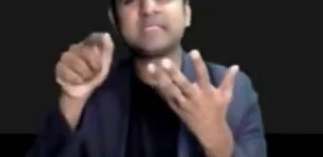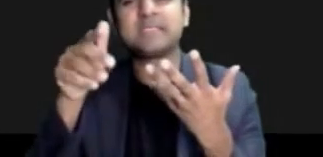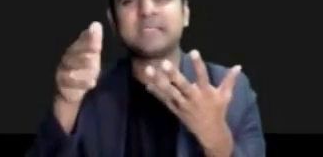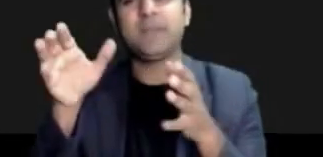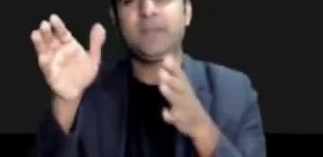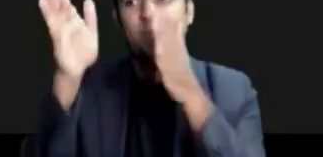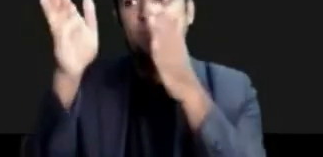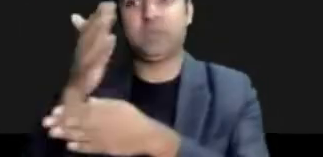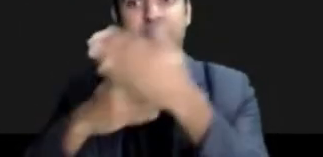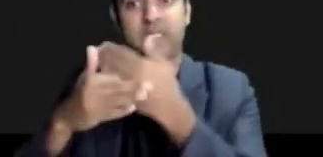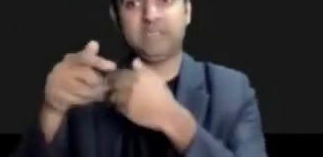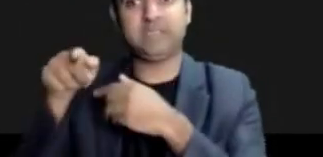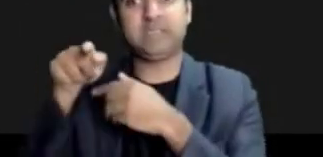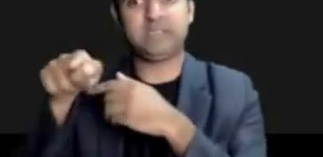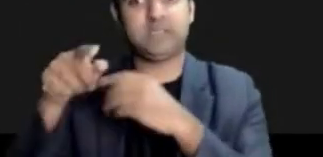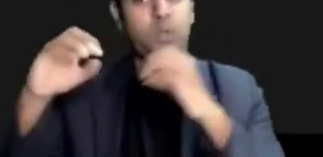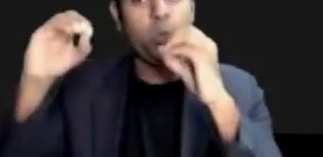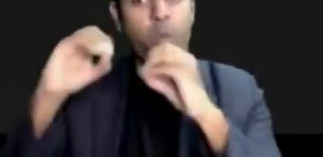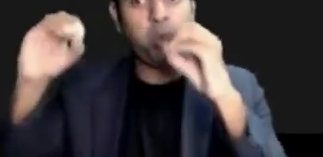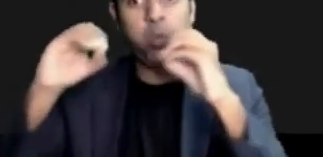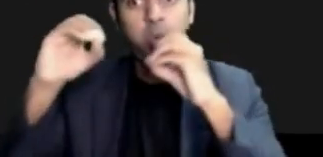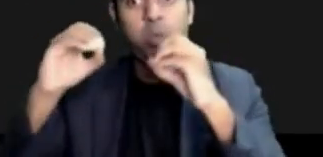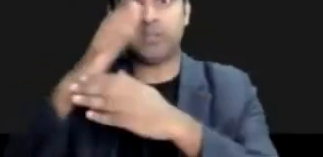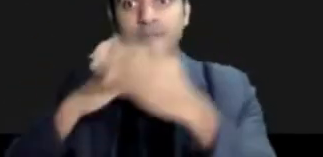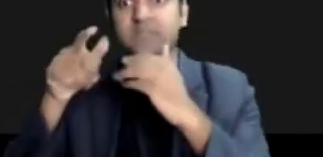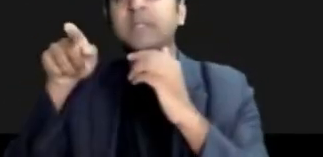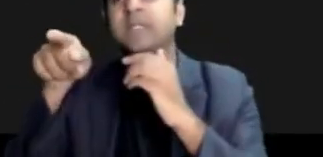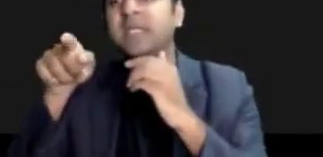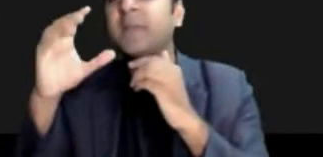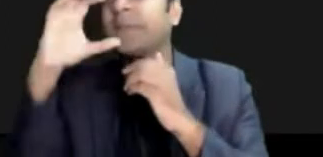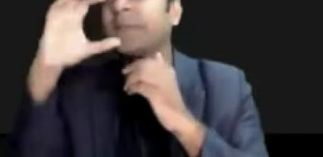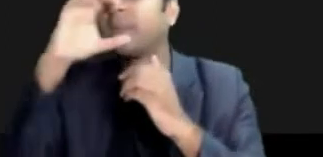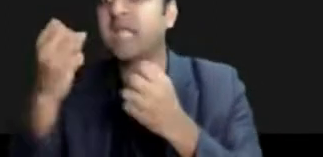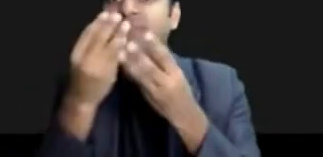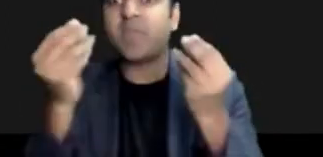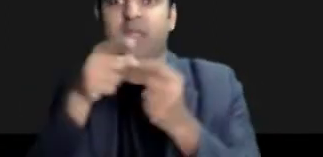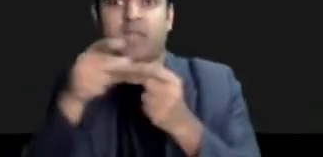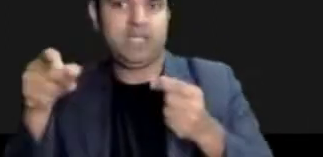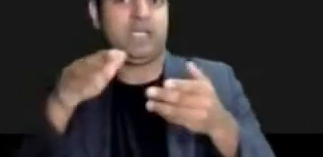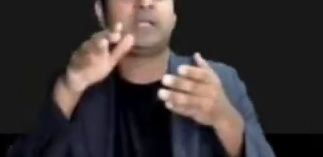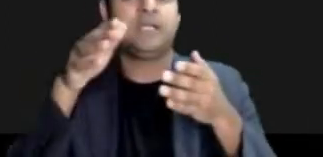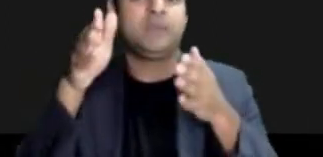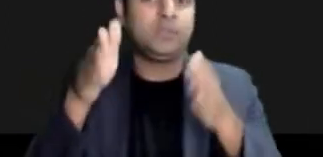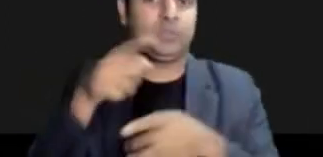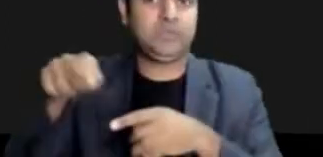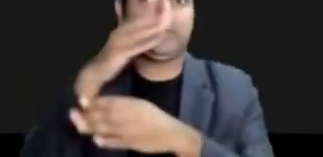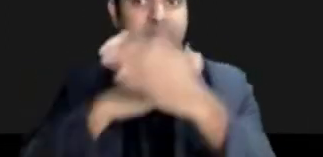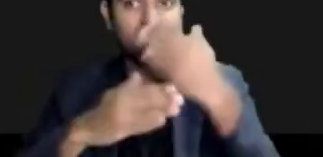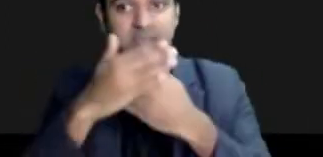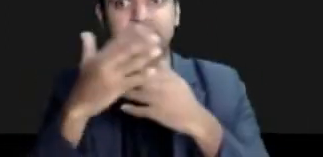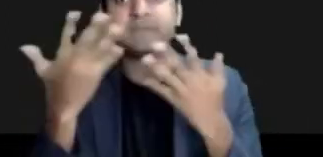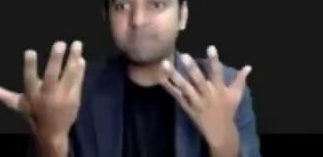those particular districts, we realize those kind of gaps, then we are actually there